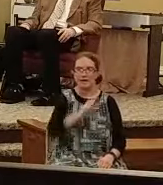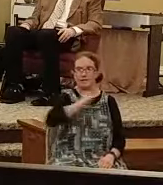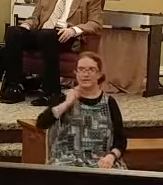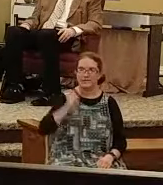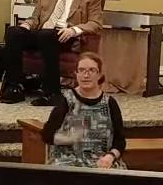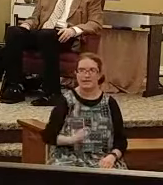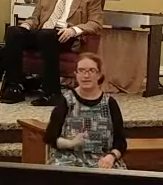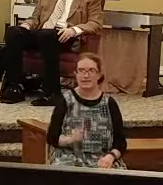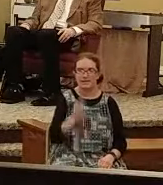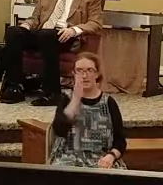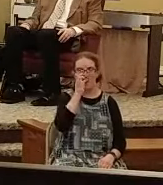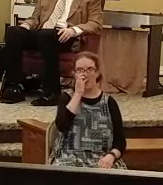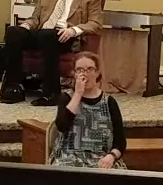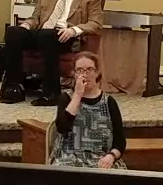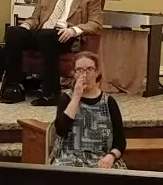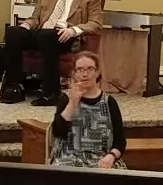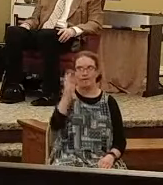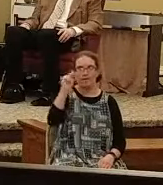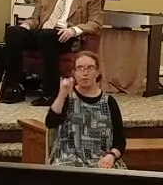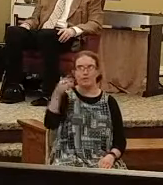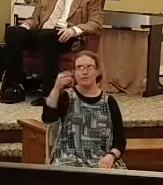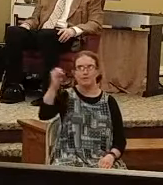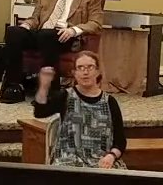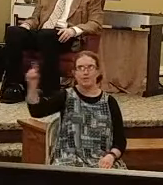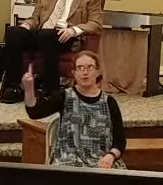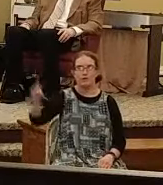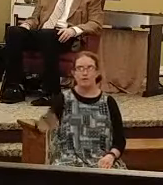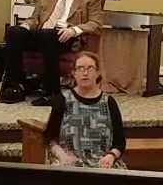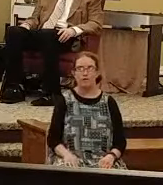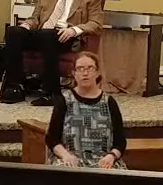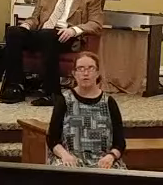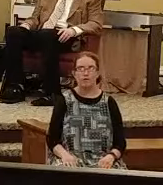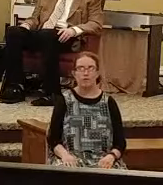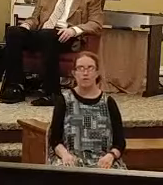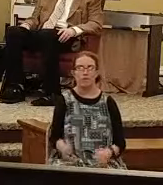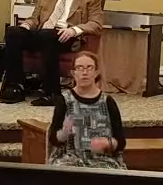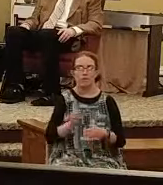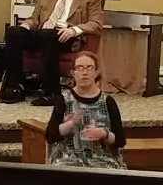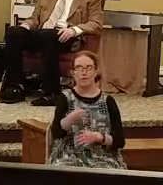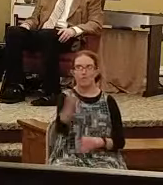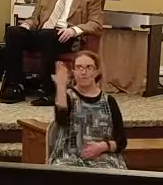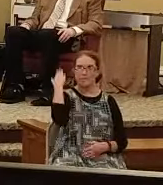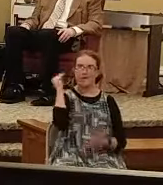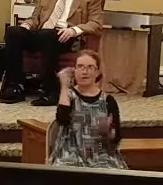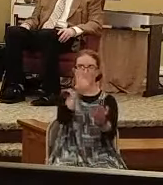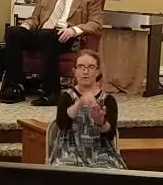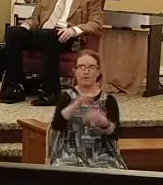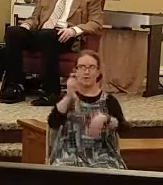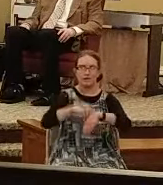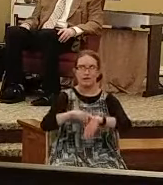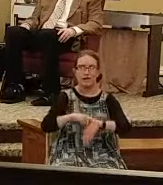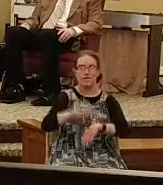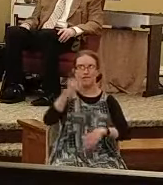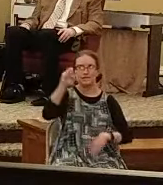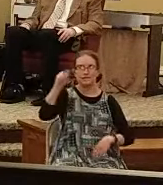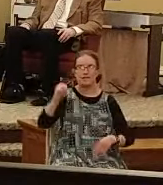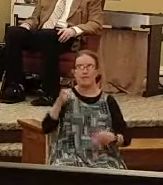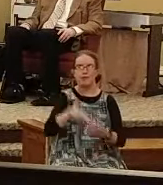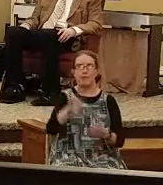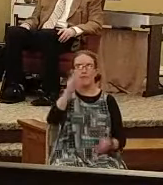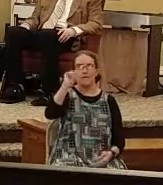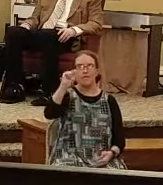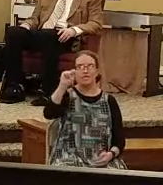and Fort Hood. So we were over there, and this was back during the time I was a teenager. It was during the